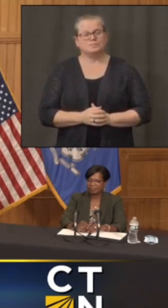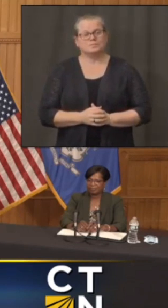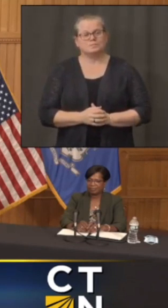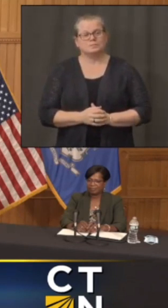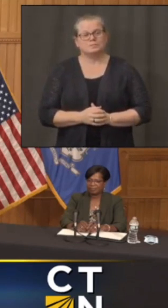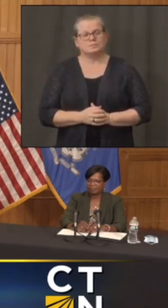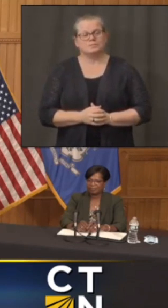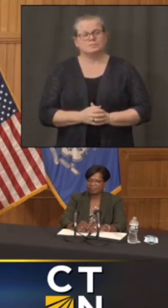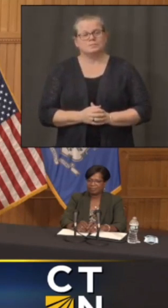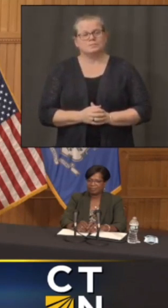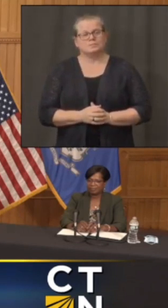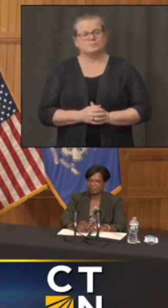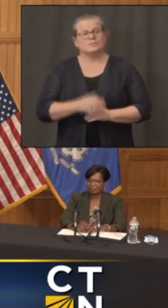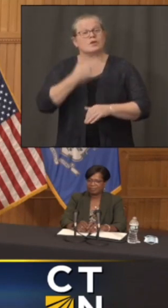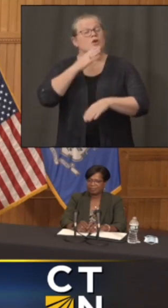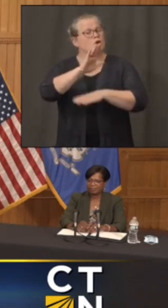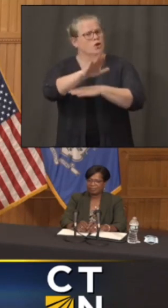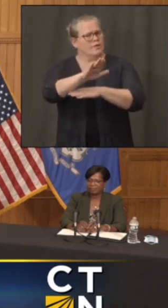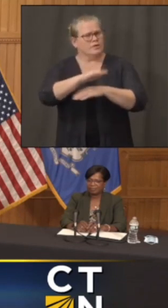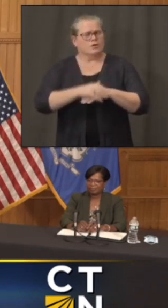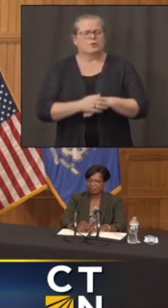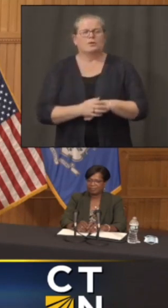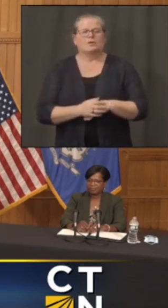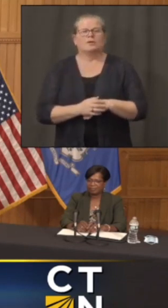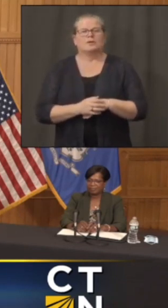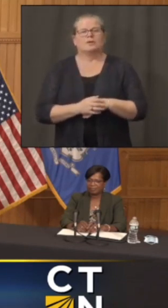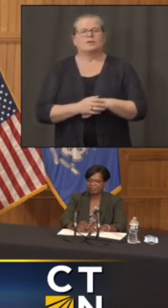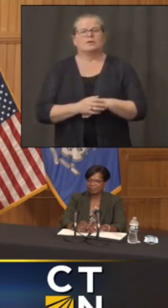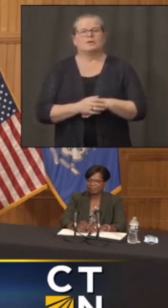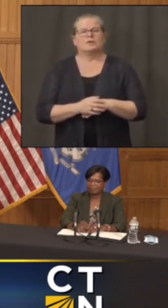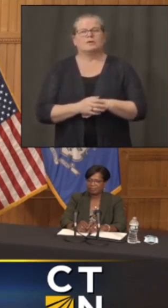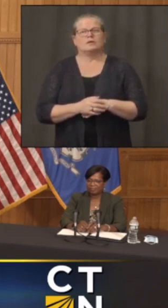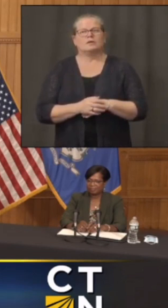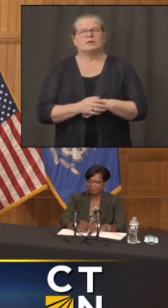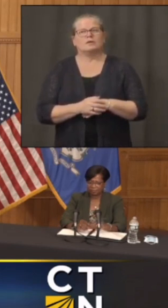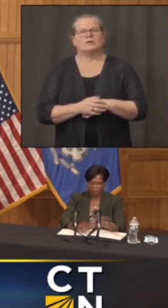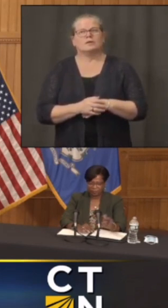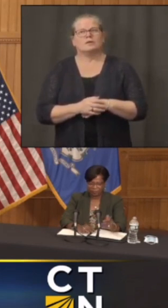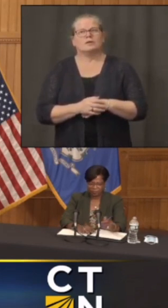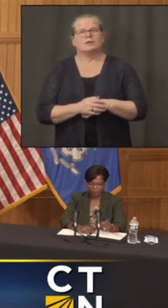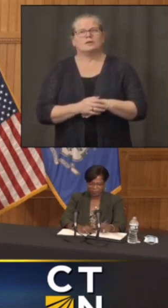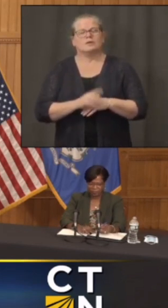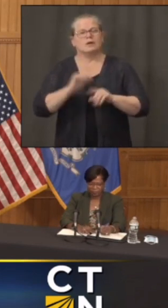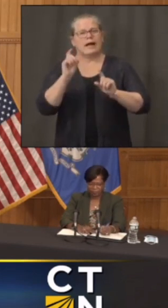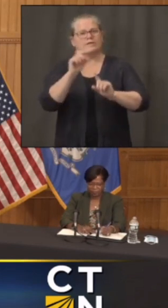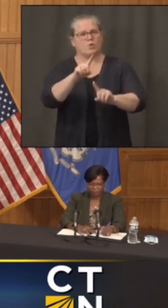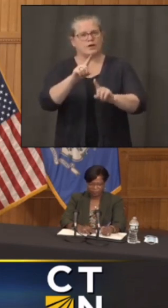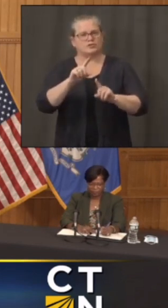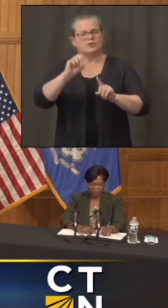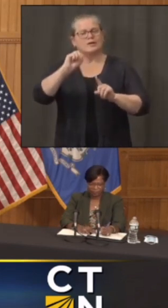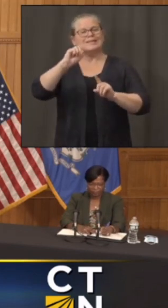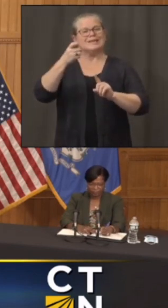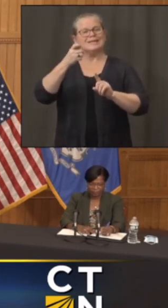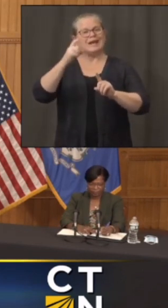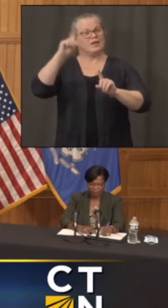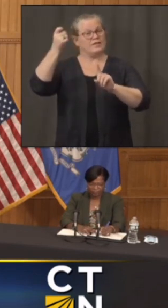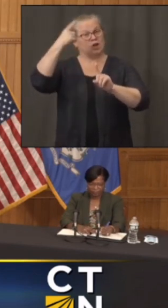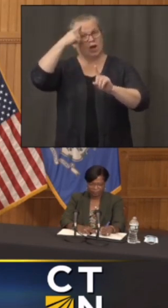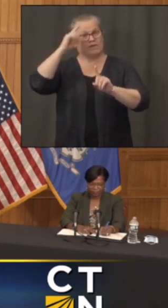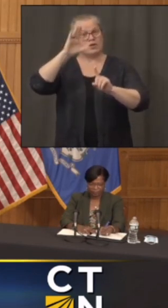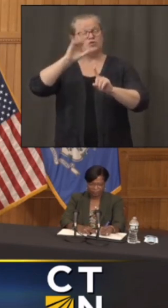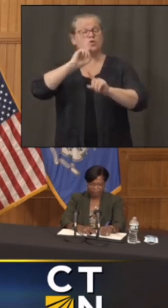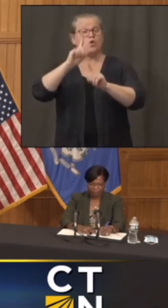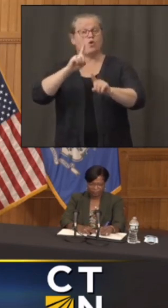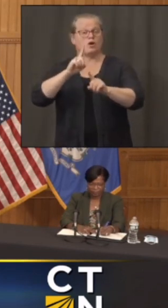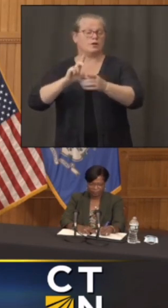Good afternoon. I have a question on, Lamont, your executive order on testing at nursing homes says the testing can stop